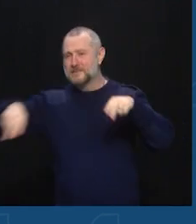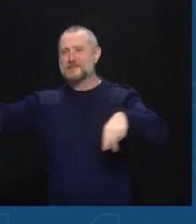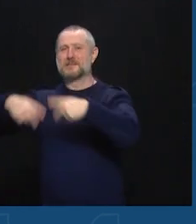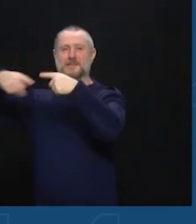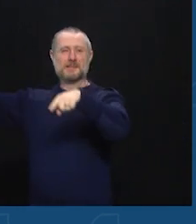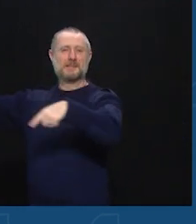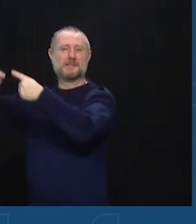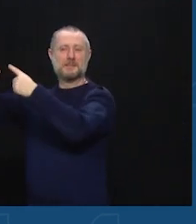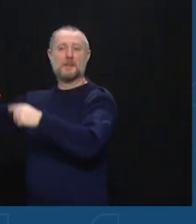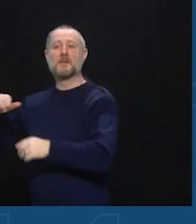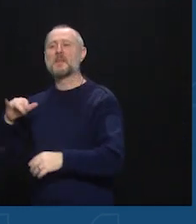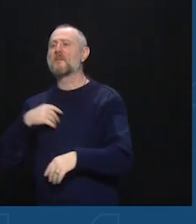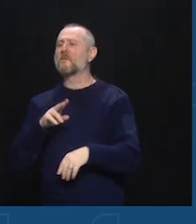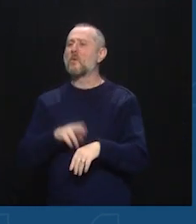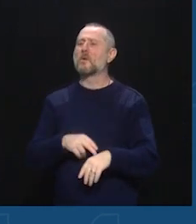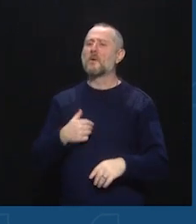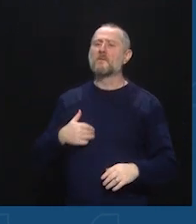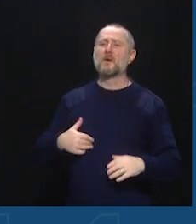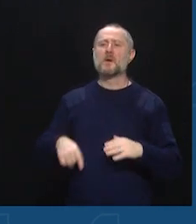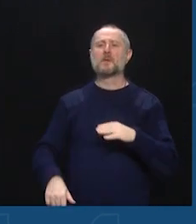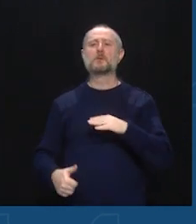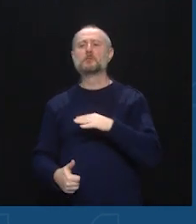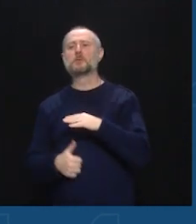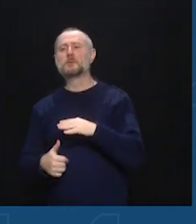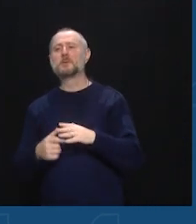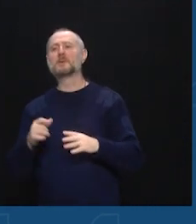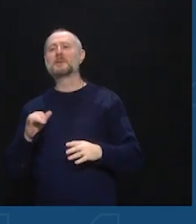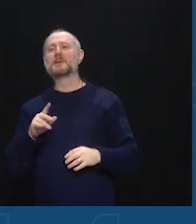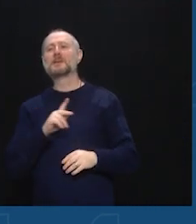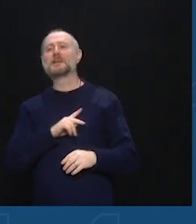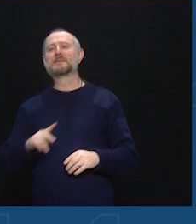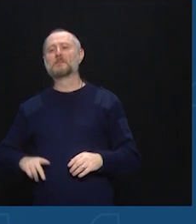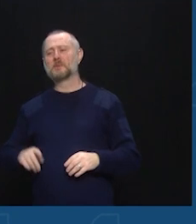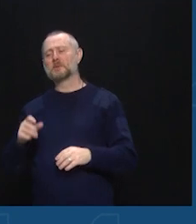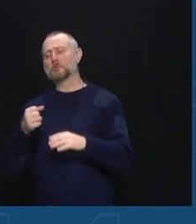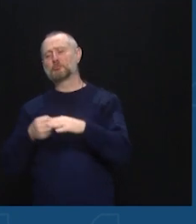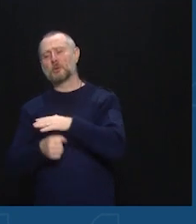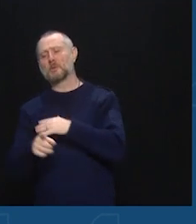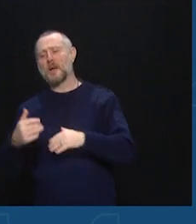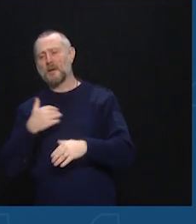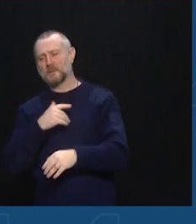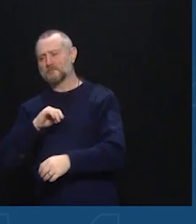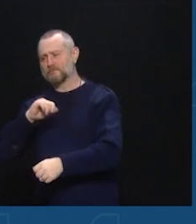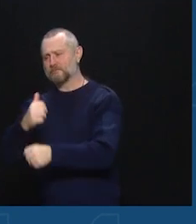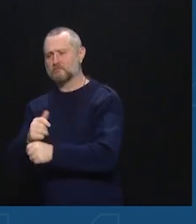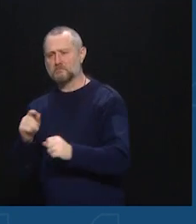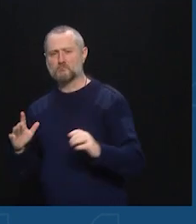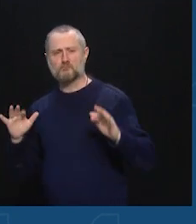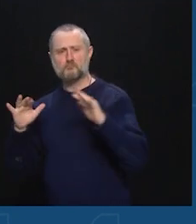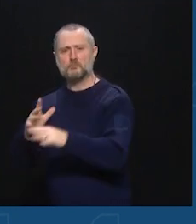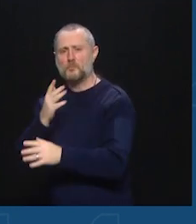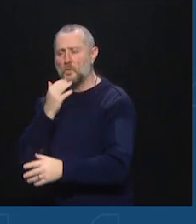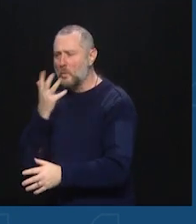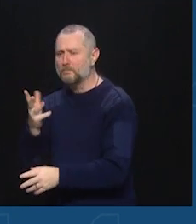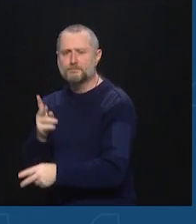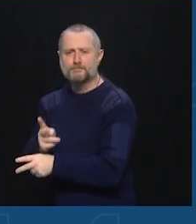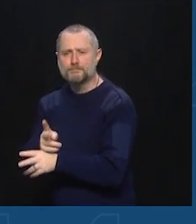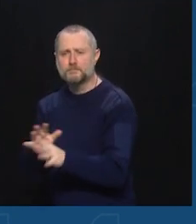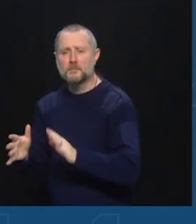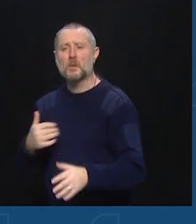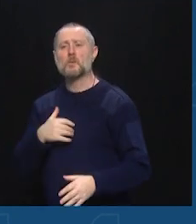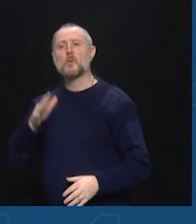our warming shelter open in Midtown Kingston currently, but we'll be announcing in the next few hours significant